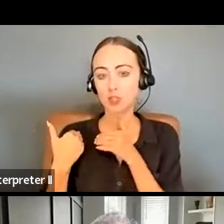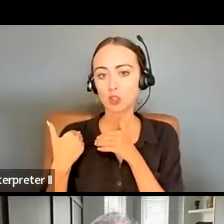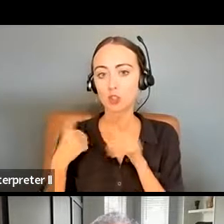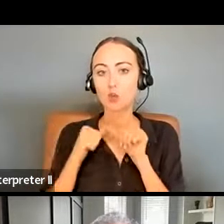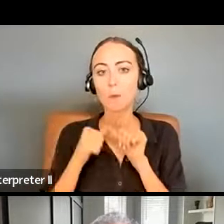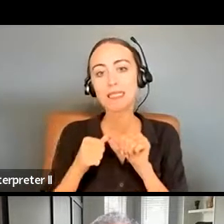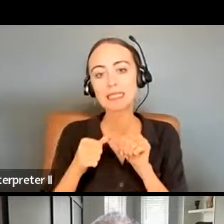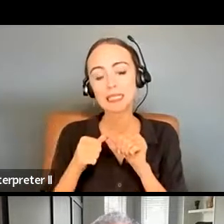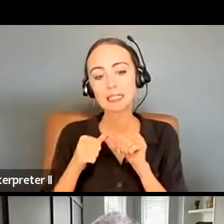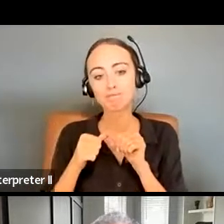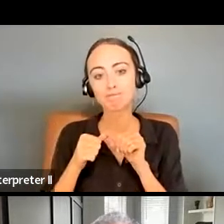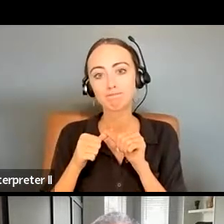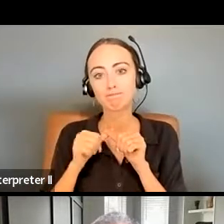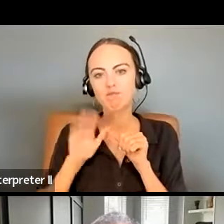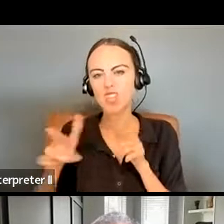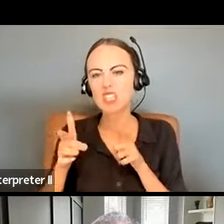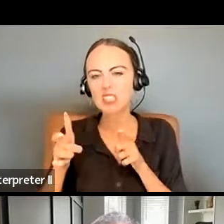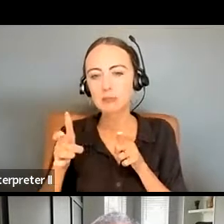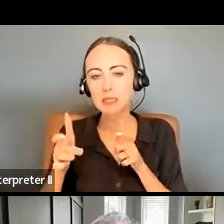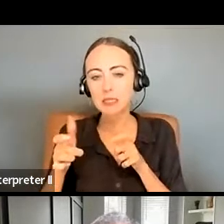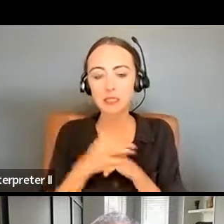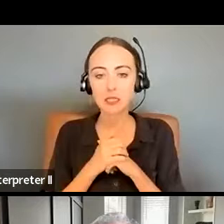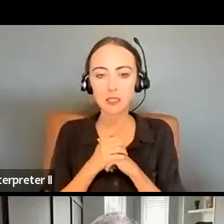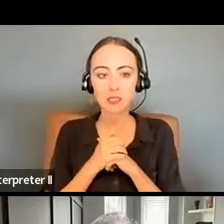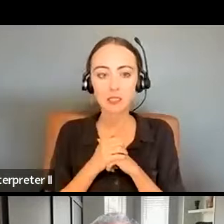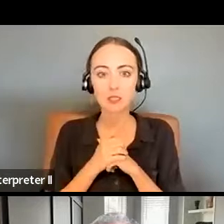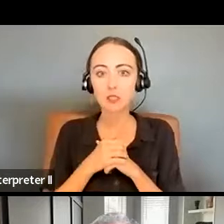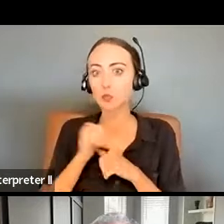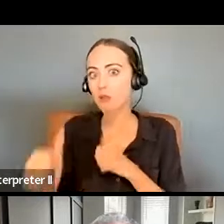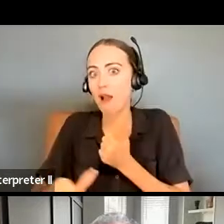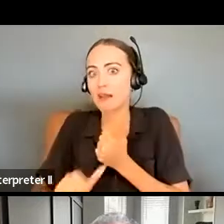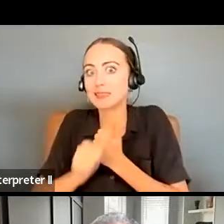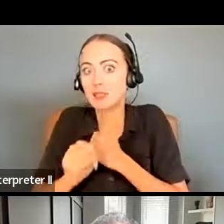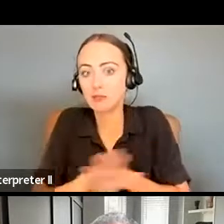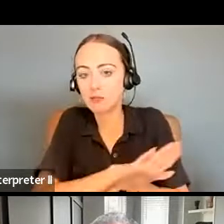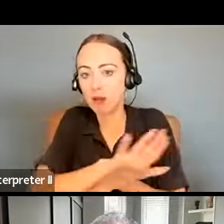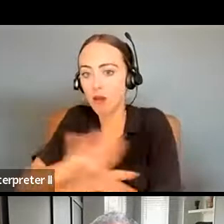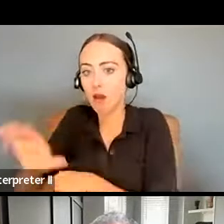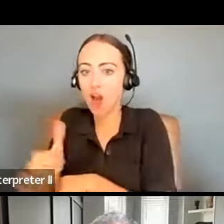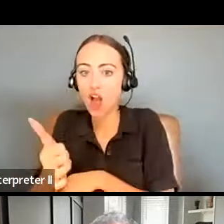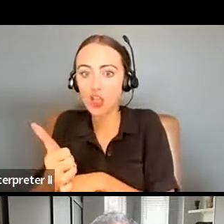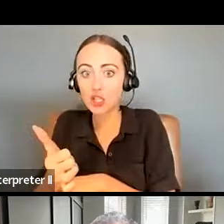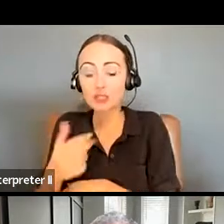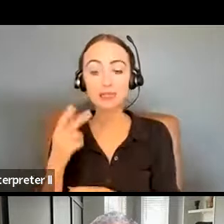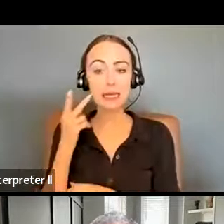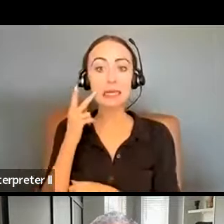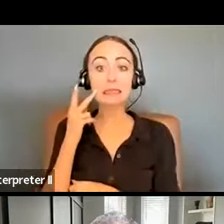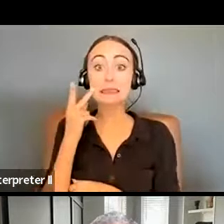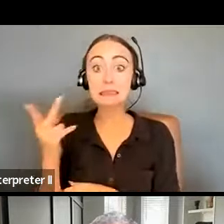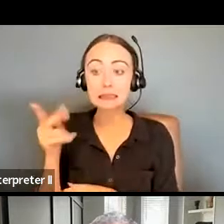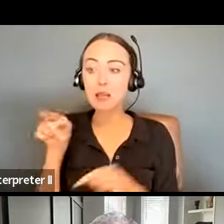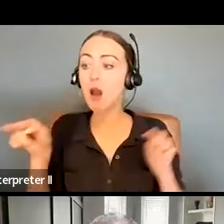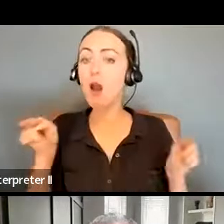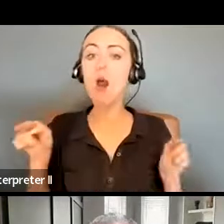maintain a speed, not put others in danger, and to be able to see that they're crossing safely.